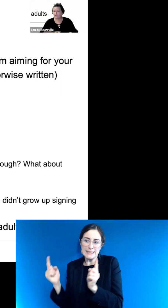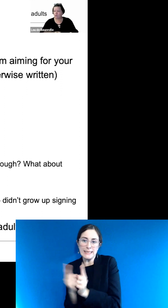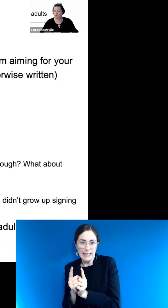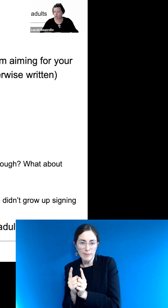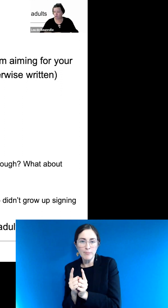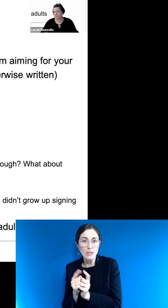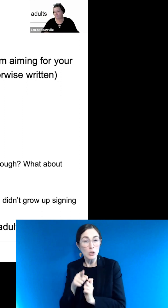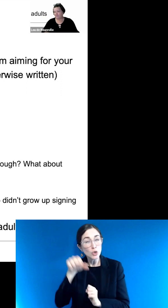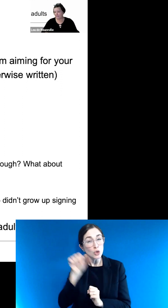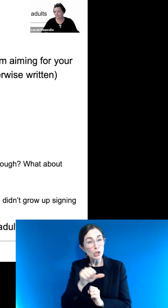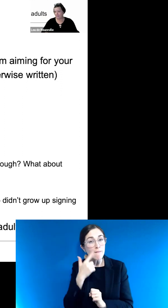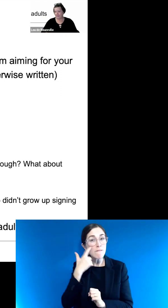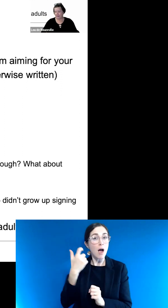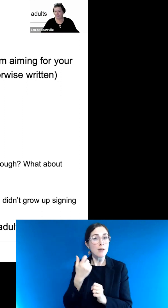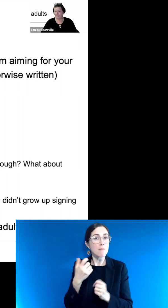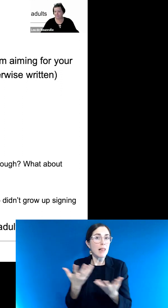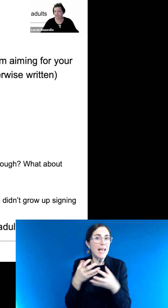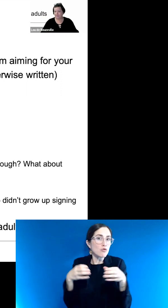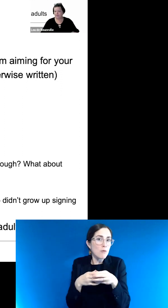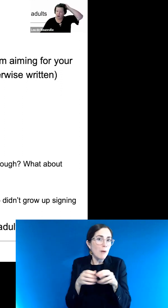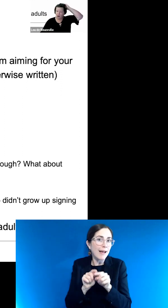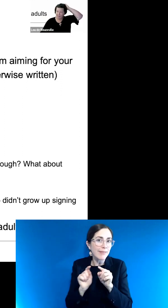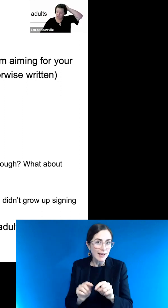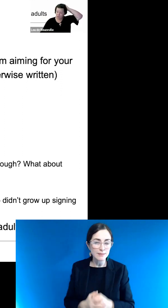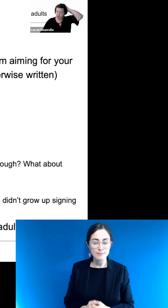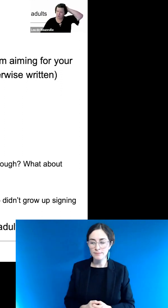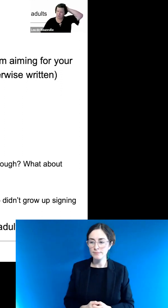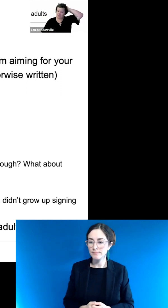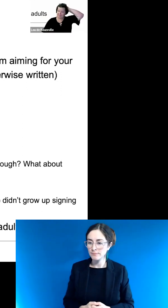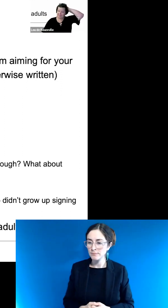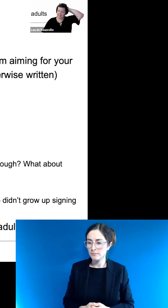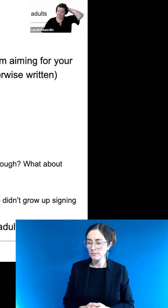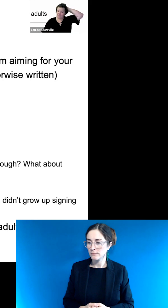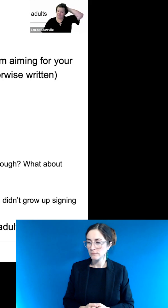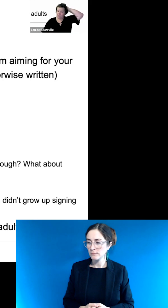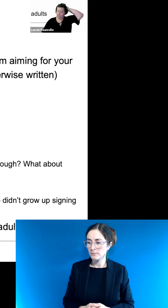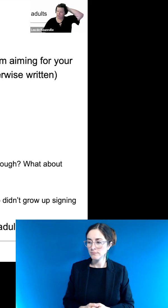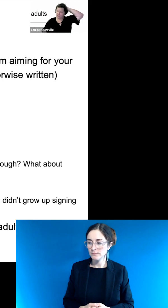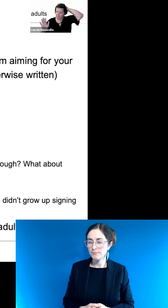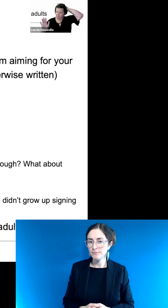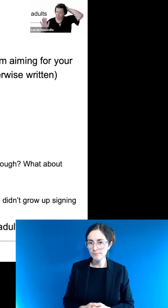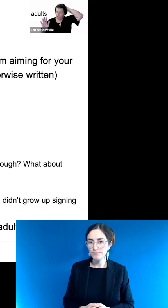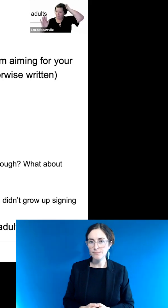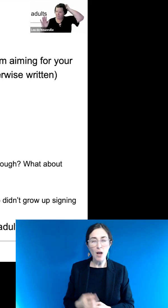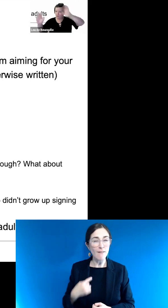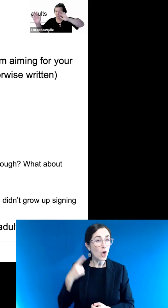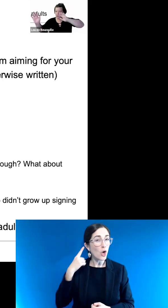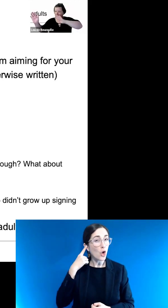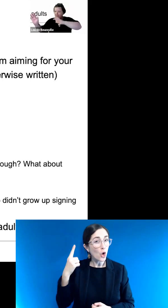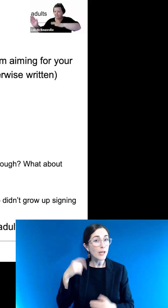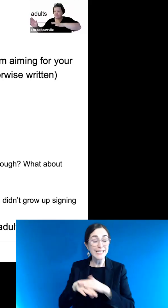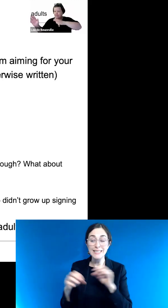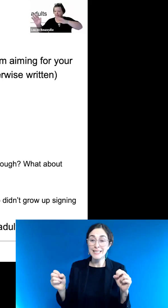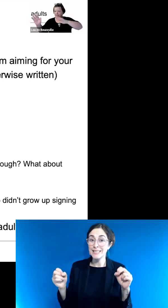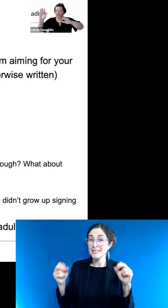cities, you should be able to find something like that. I do know that, well, certainly from what I've heard